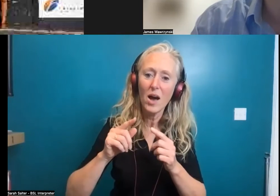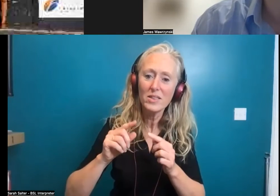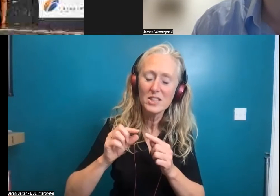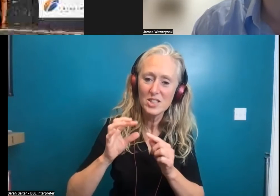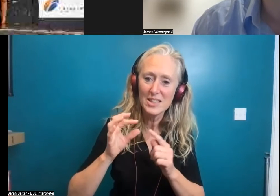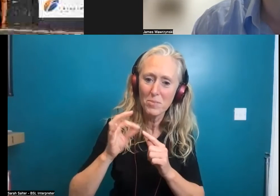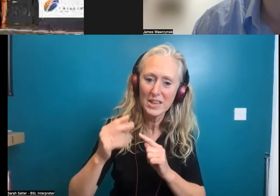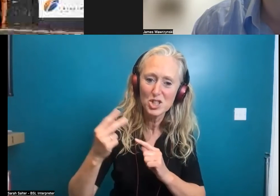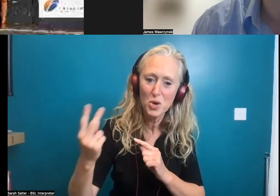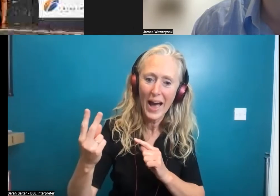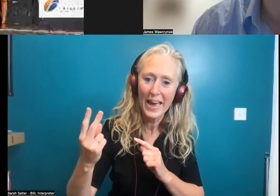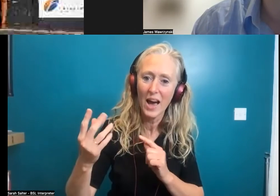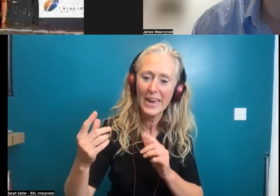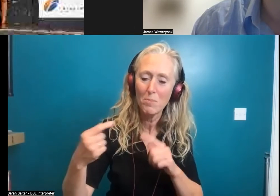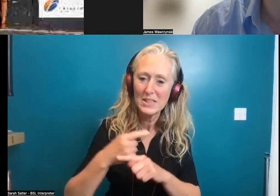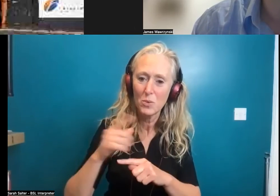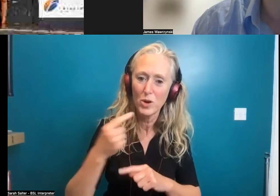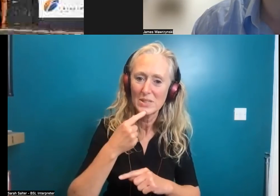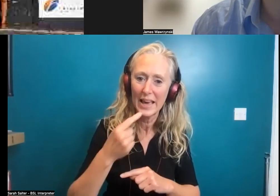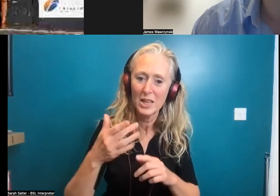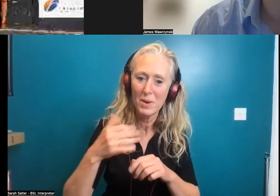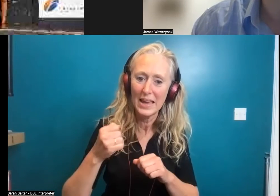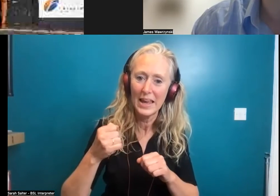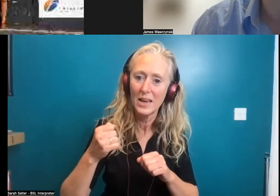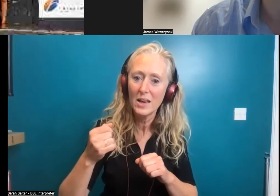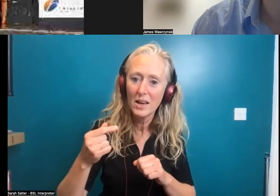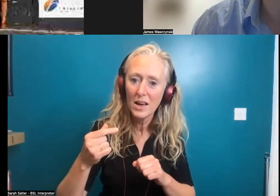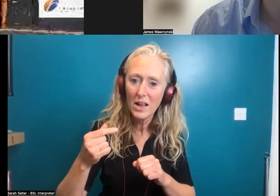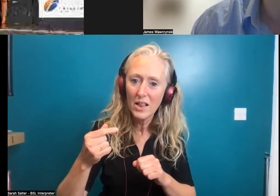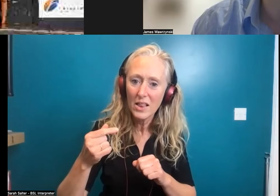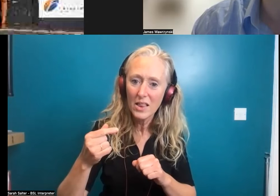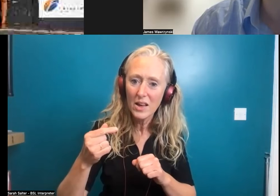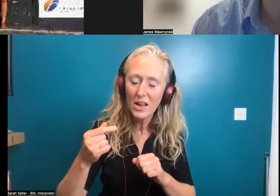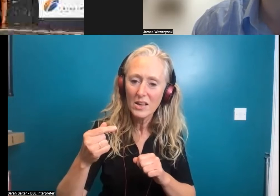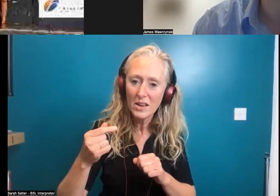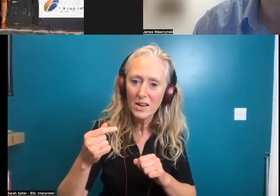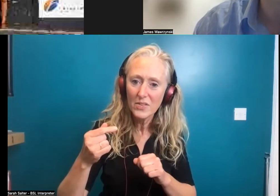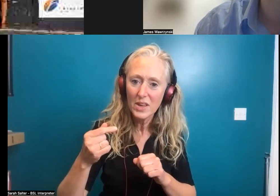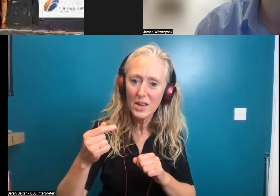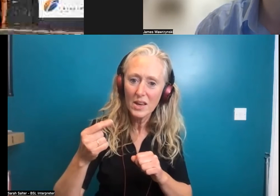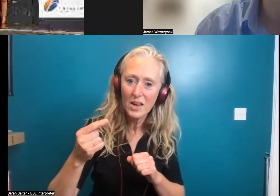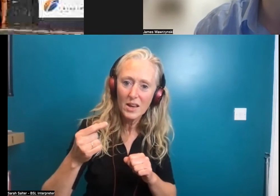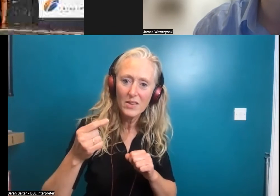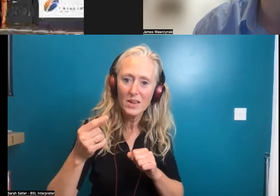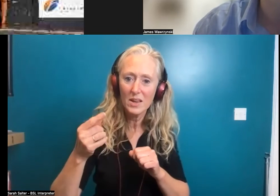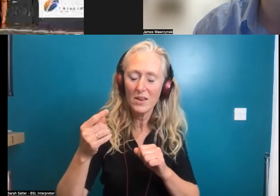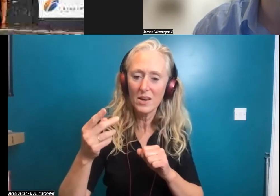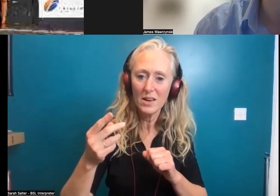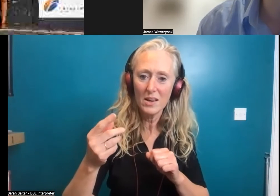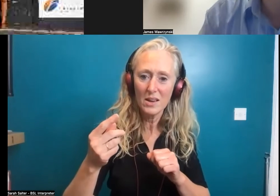There's something 2A. I keep missing what you're saying at the beginning. Oh, sorry.